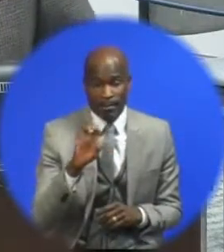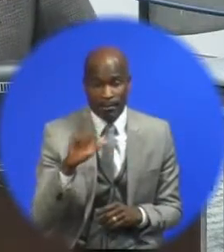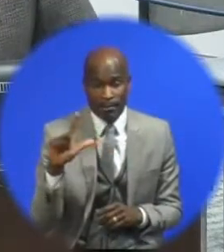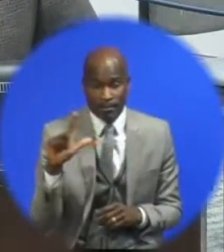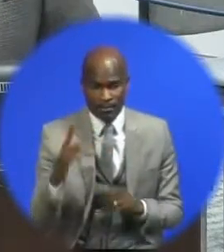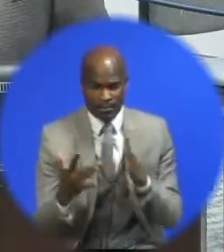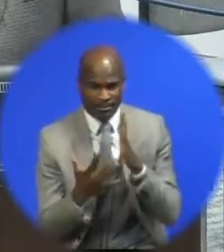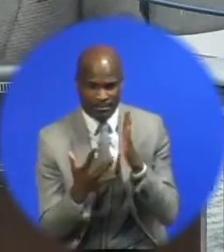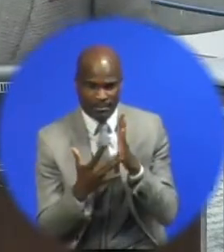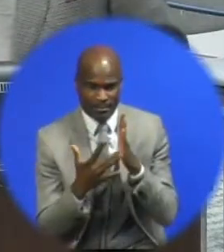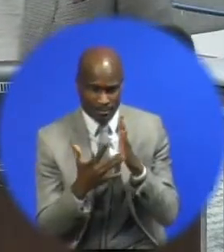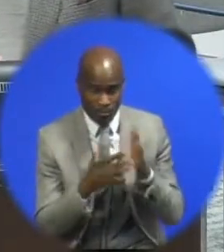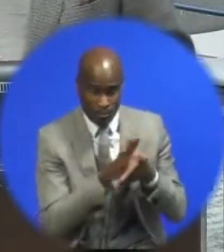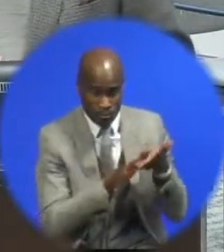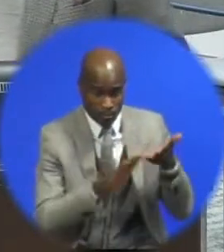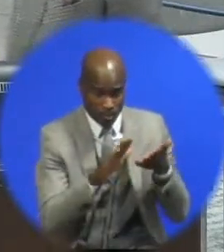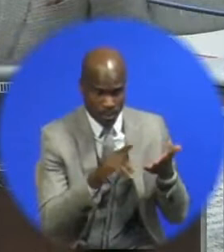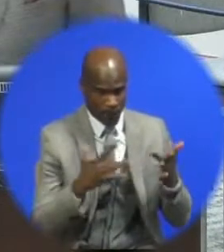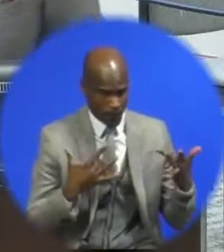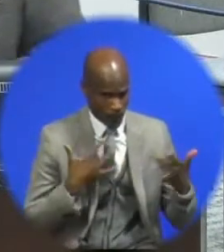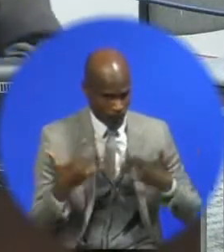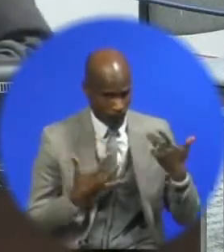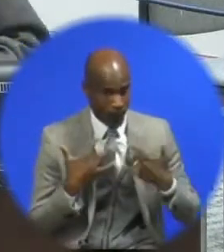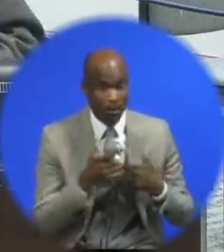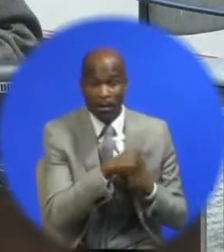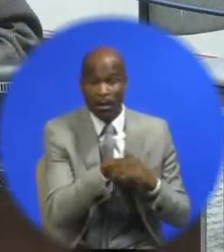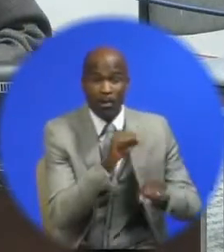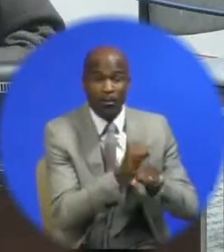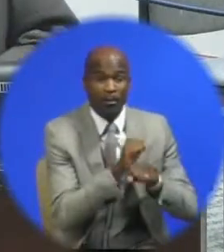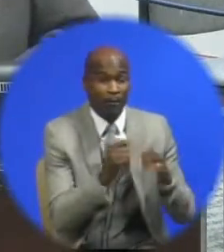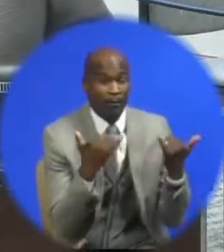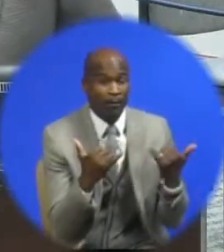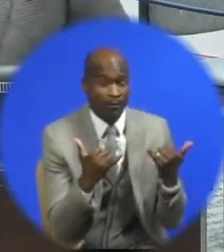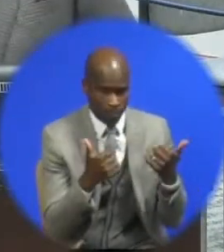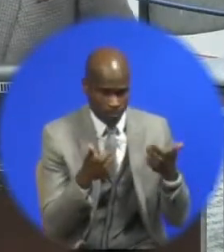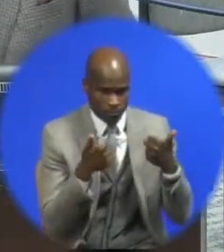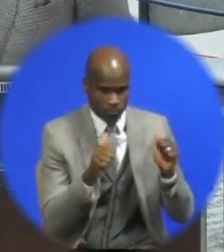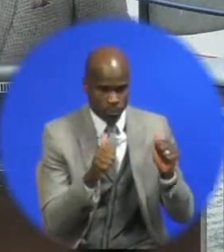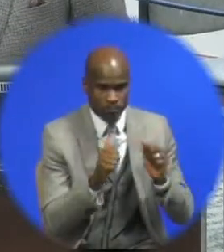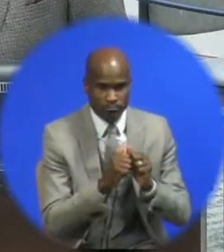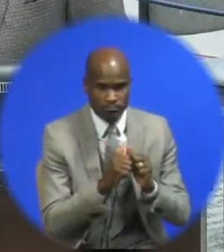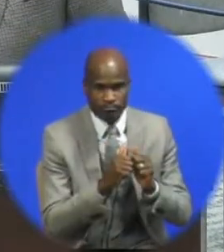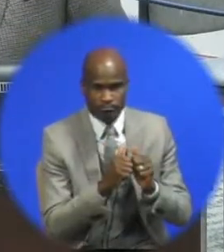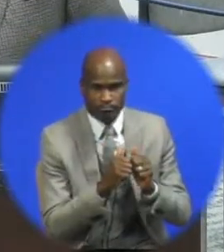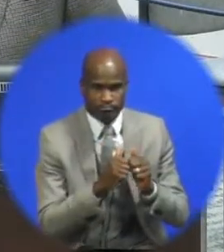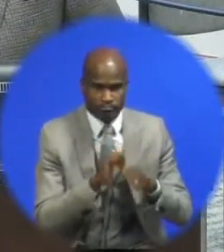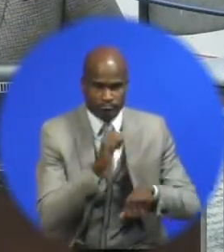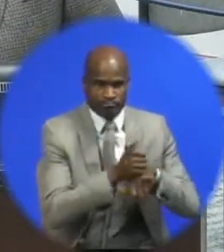exciting. They're working and working to secure grants. They're going to start the second